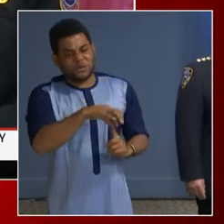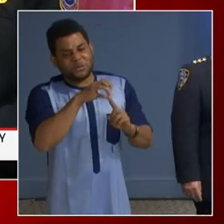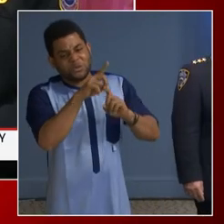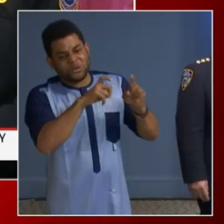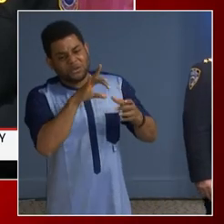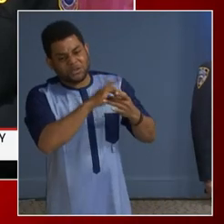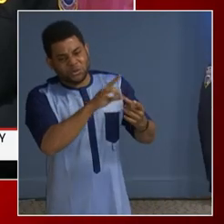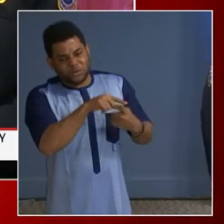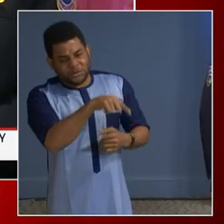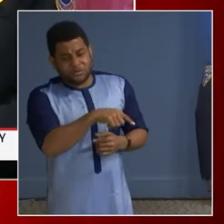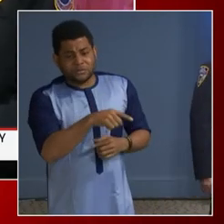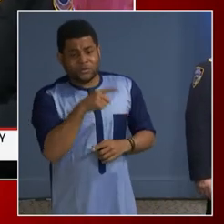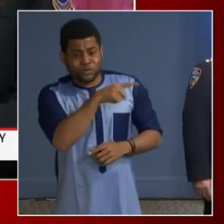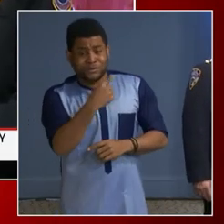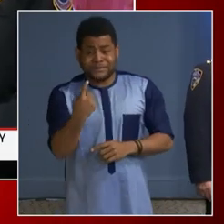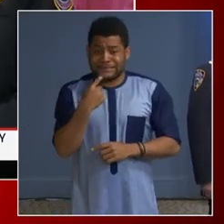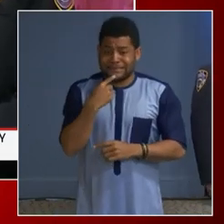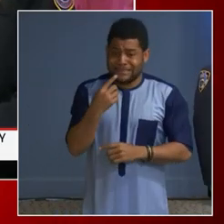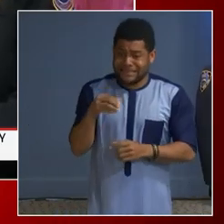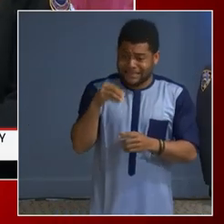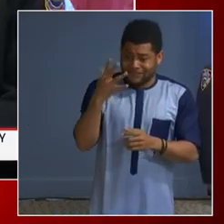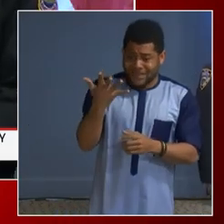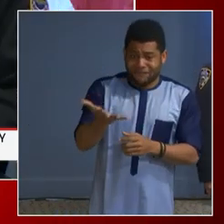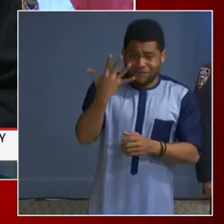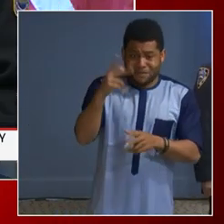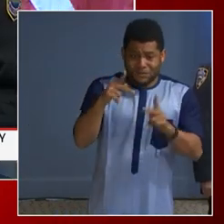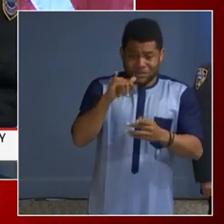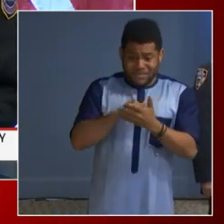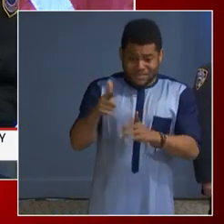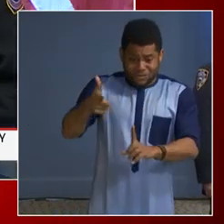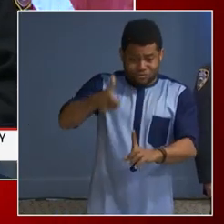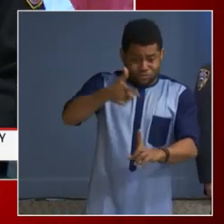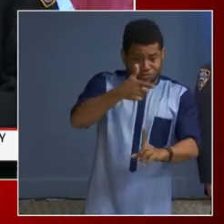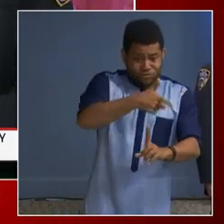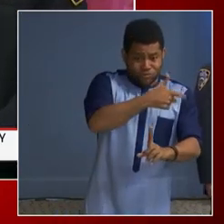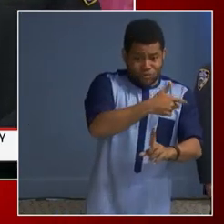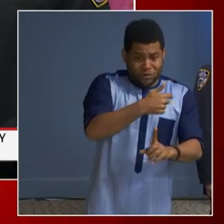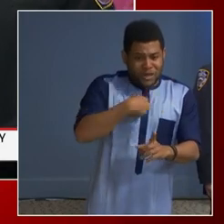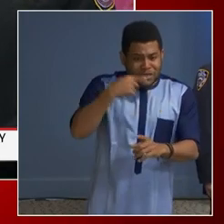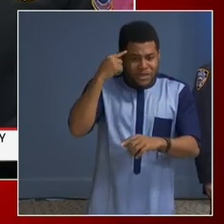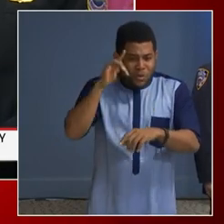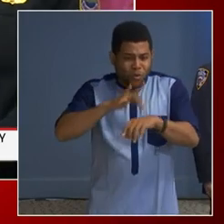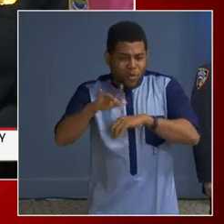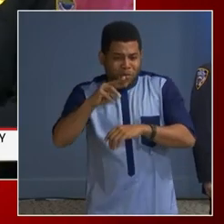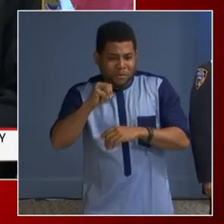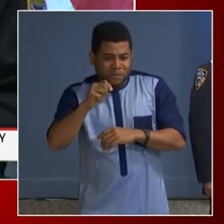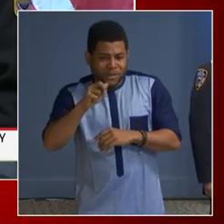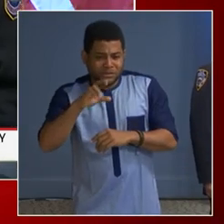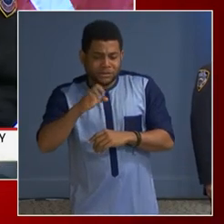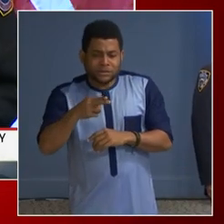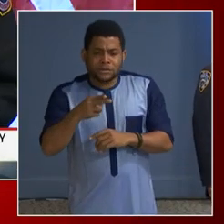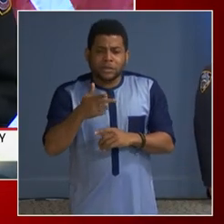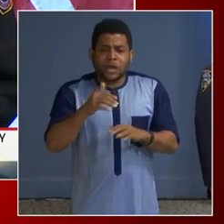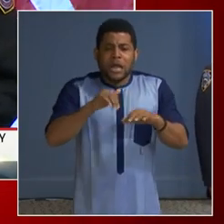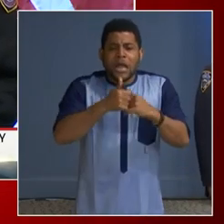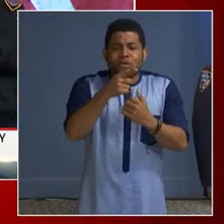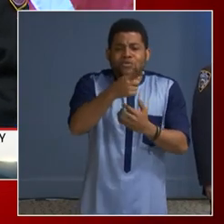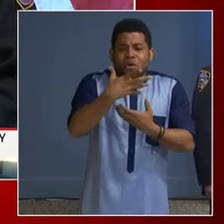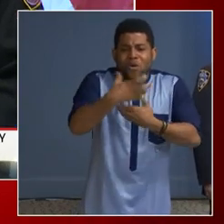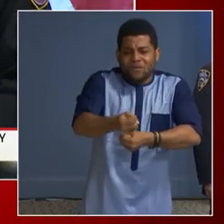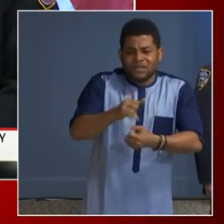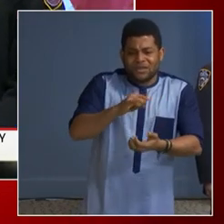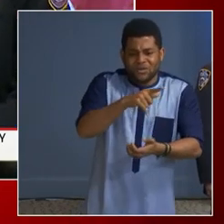5 people shot. We're talking about, we think the first shooting was in early March. How confident are you, and maybe this is a question for the chief, but how confident are you